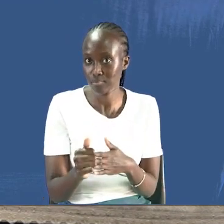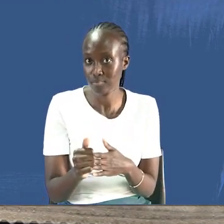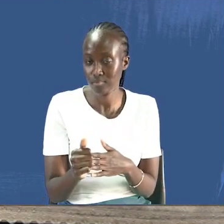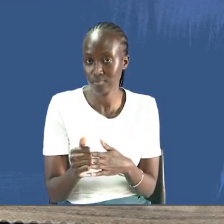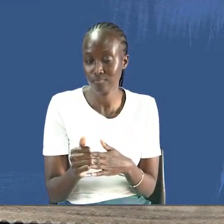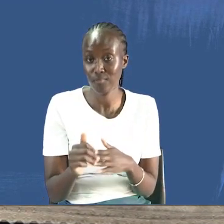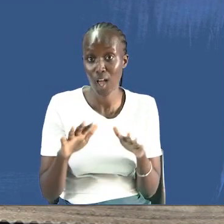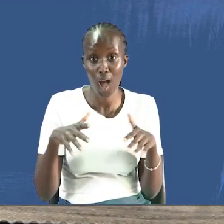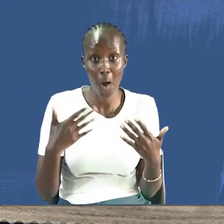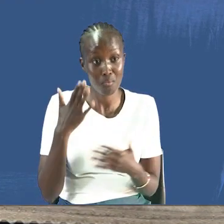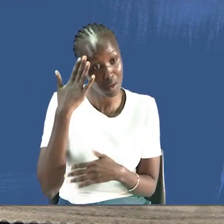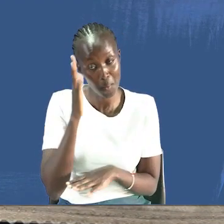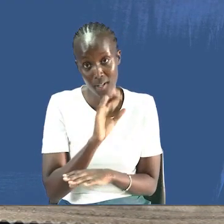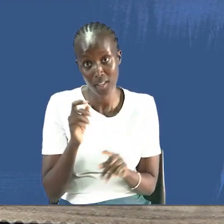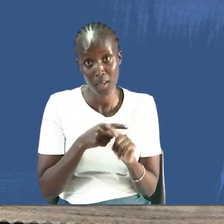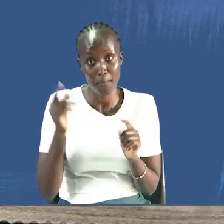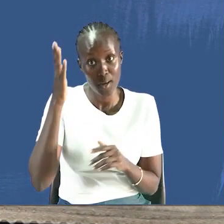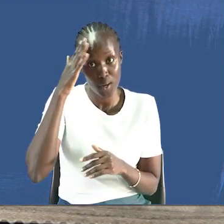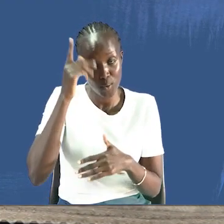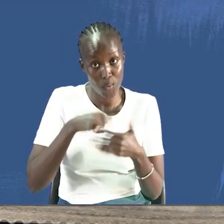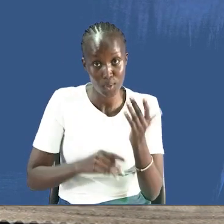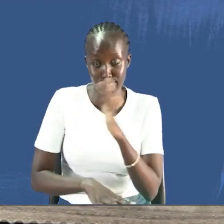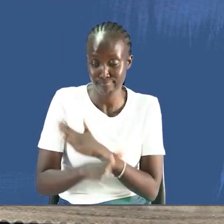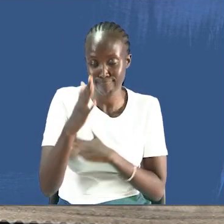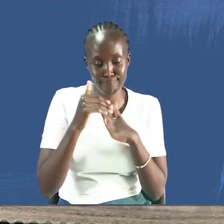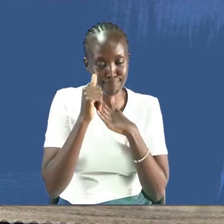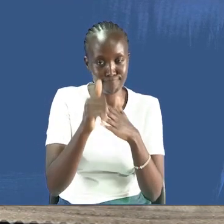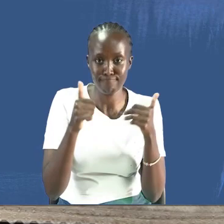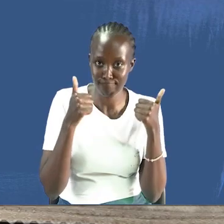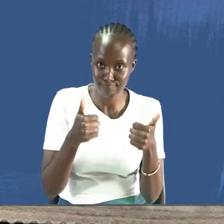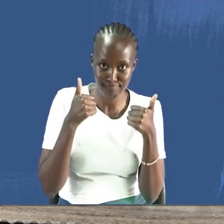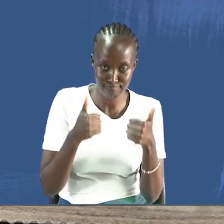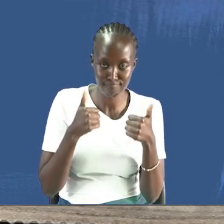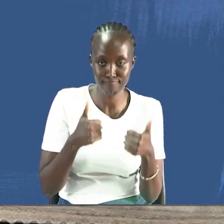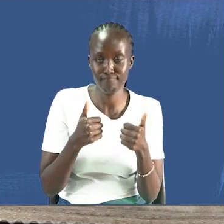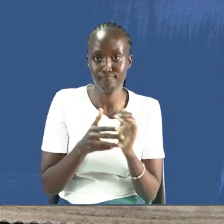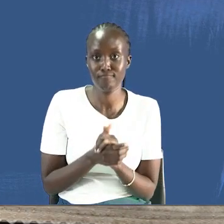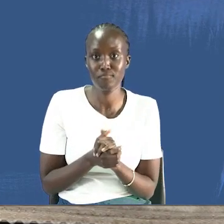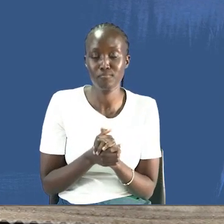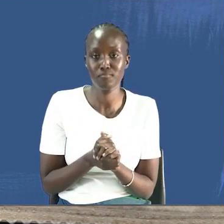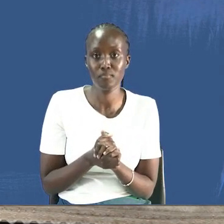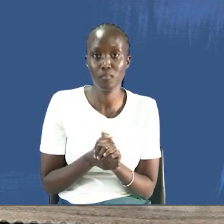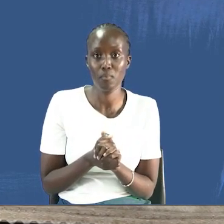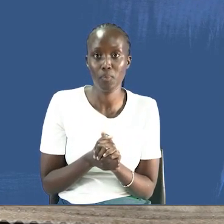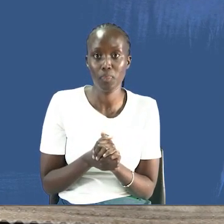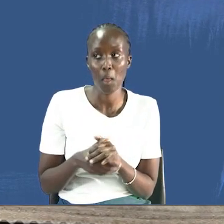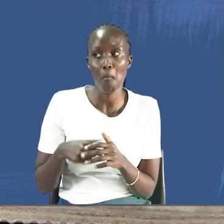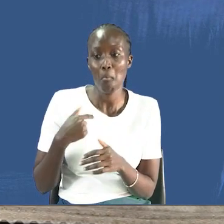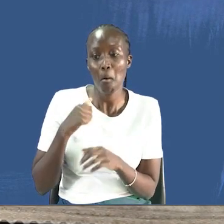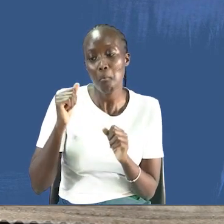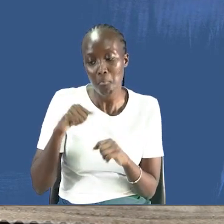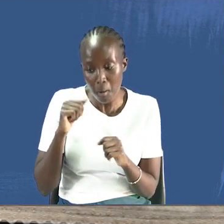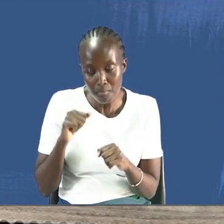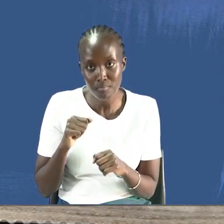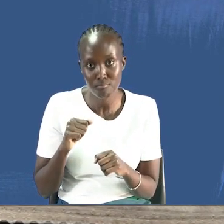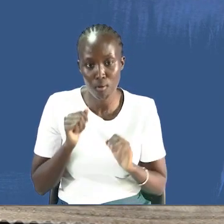know. One thing we know is that the Lord saw us through. The Lord has, you know, I can identify with what